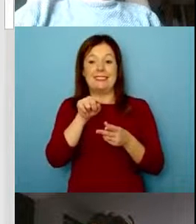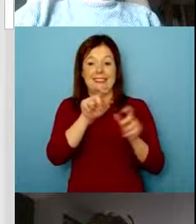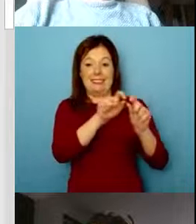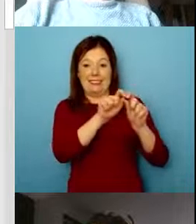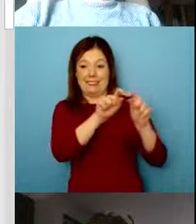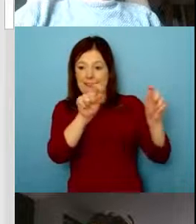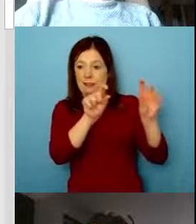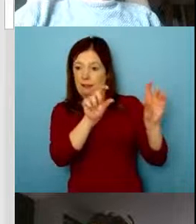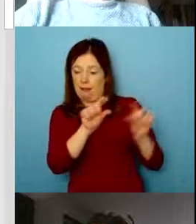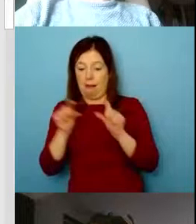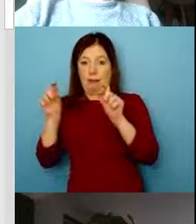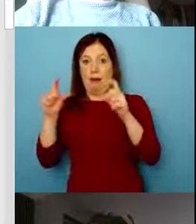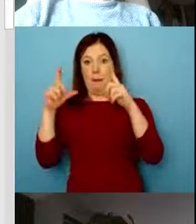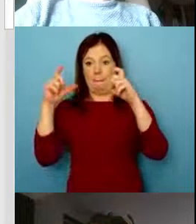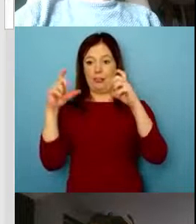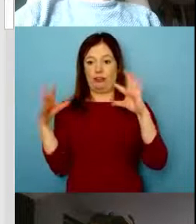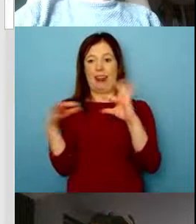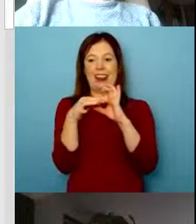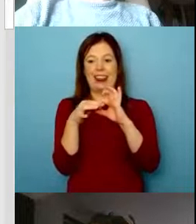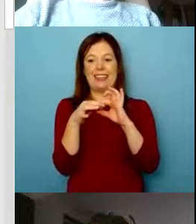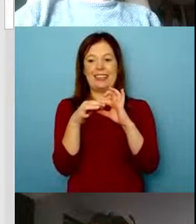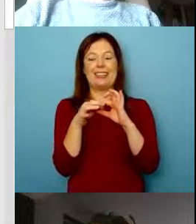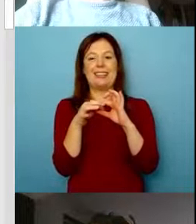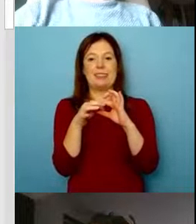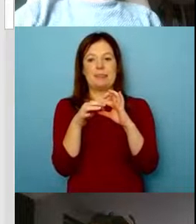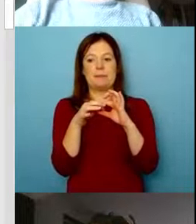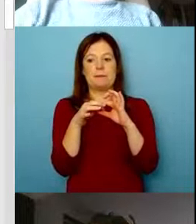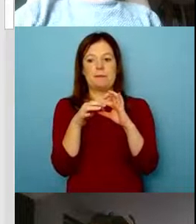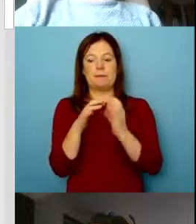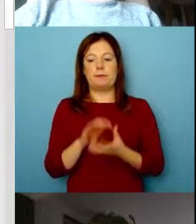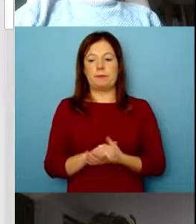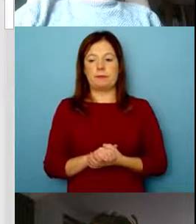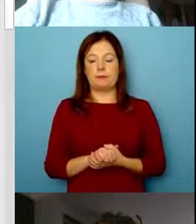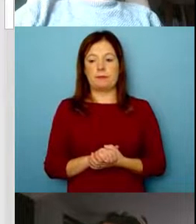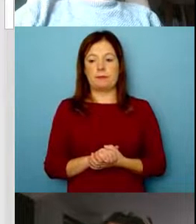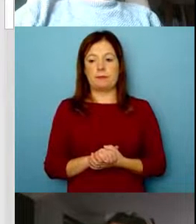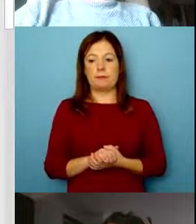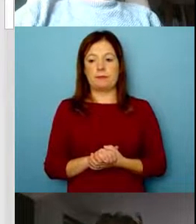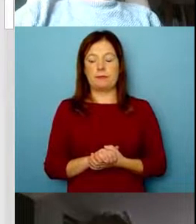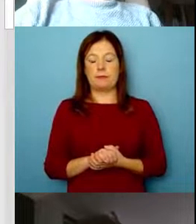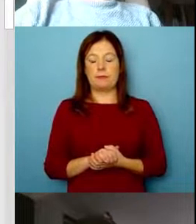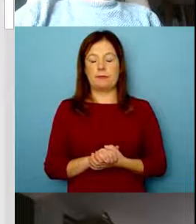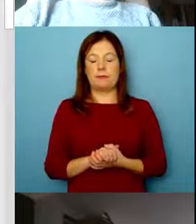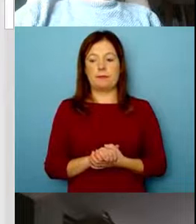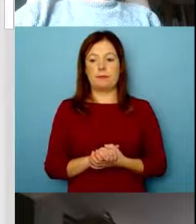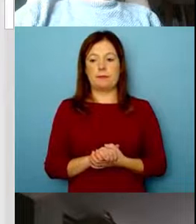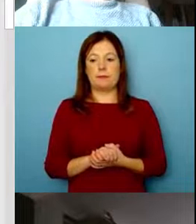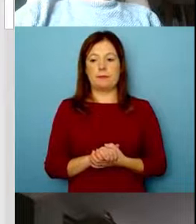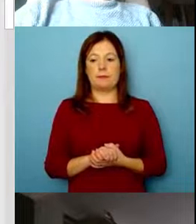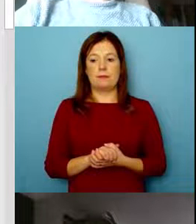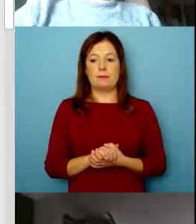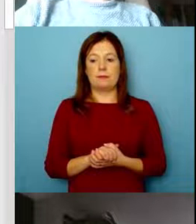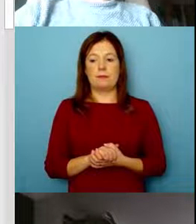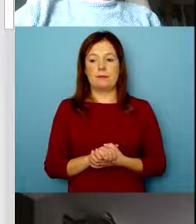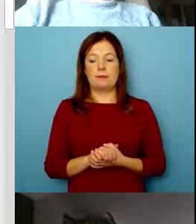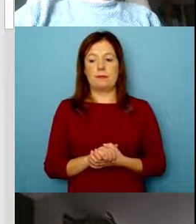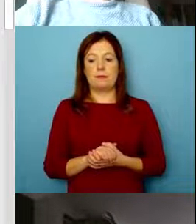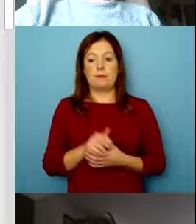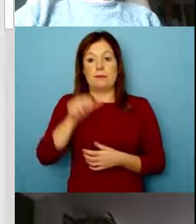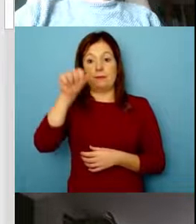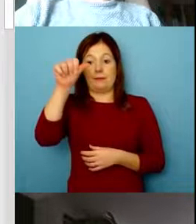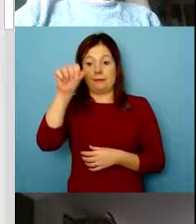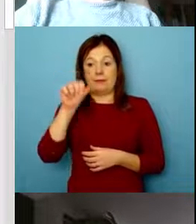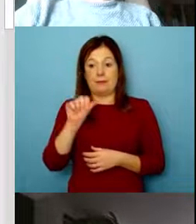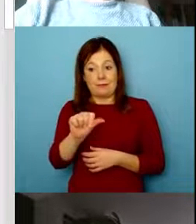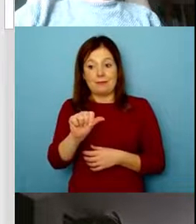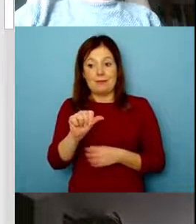that program to try and entice you to go and view it. And then when you click on a program, in this example, you move down and click on